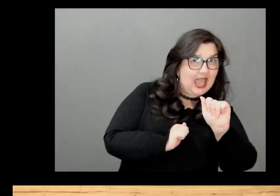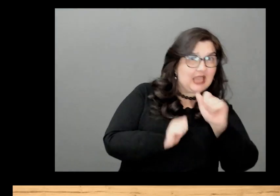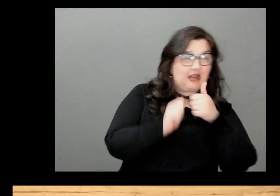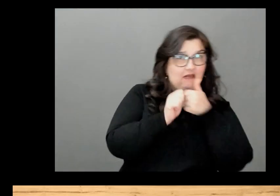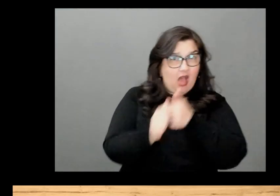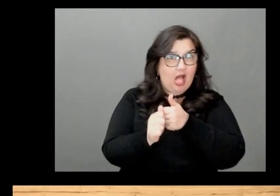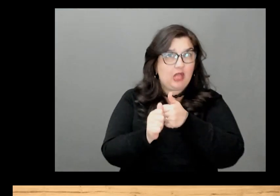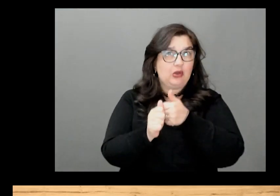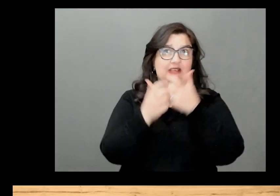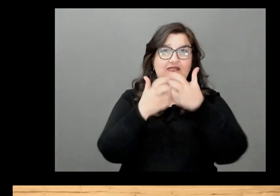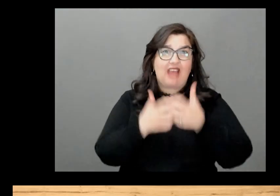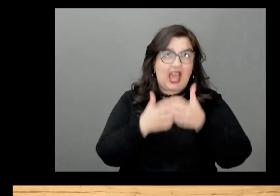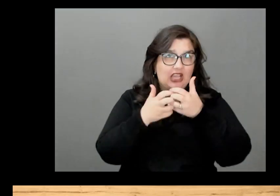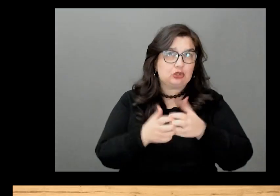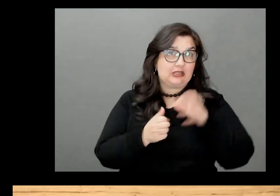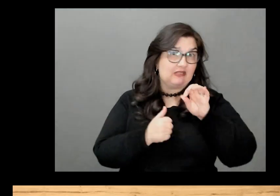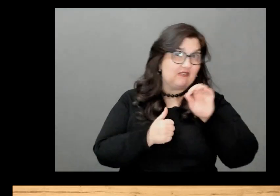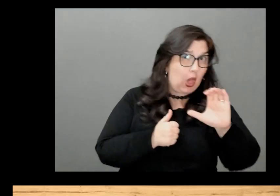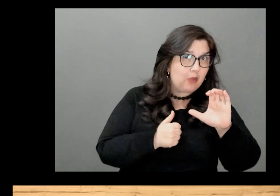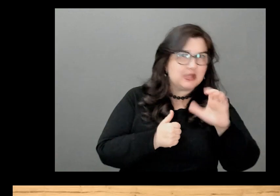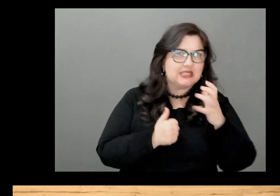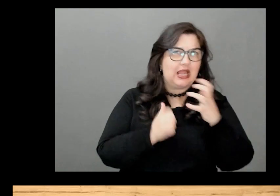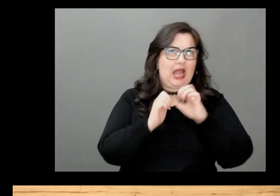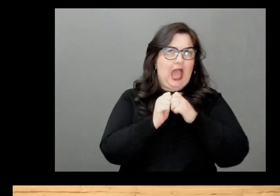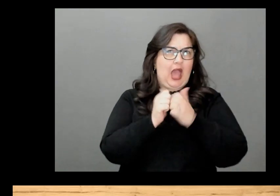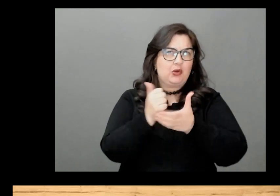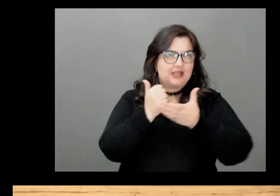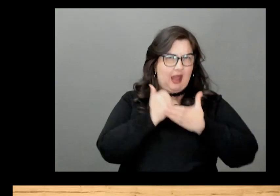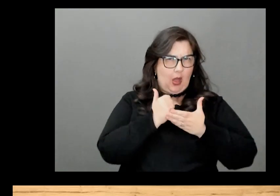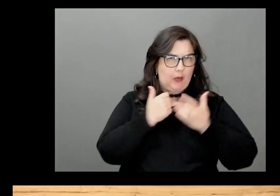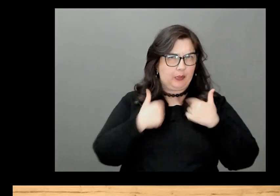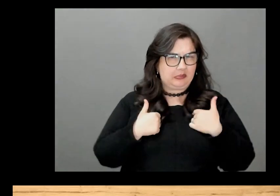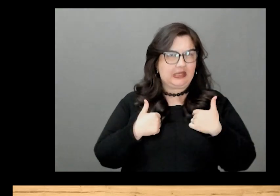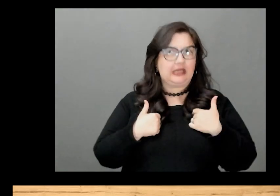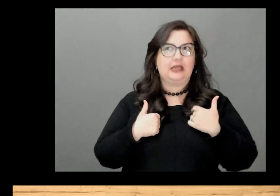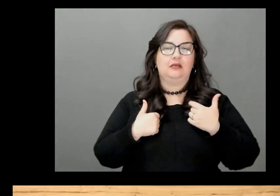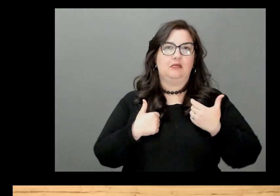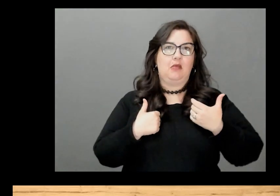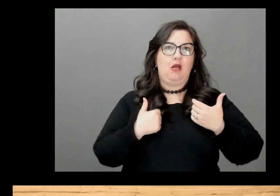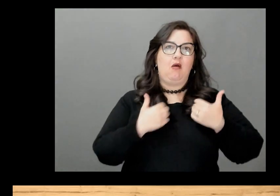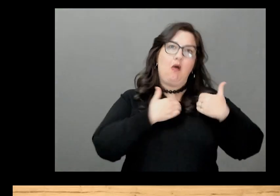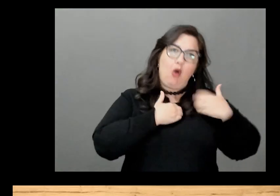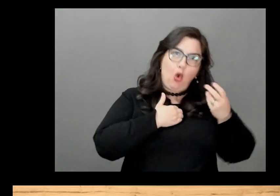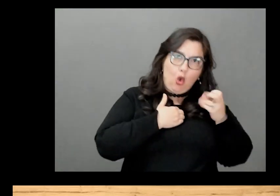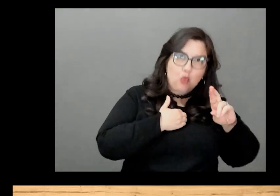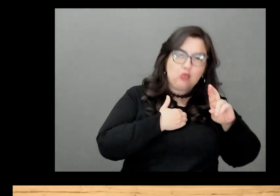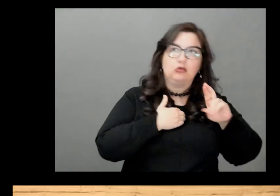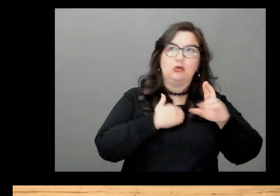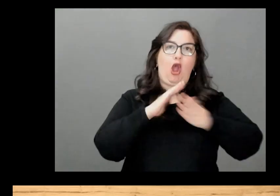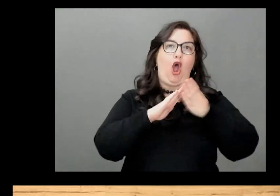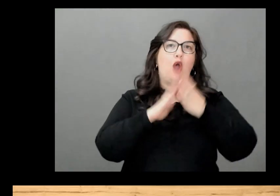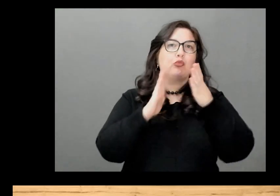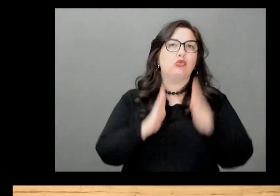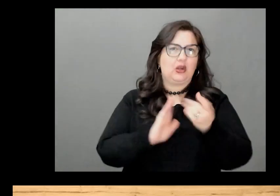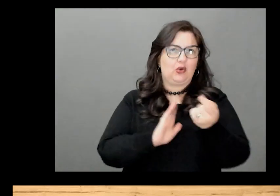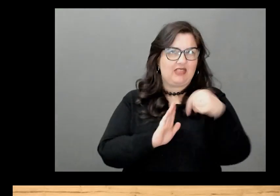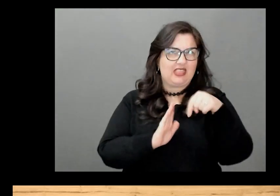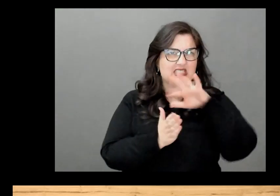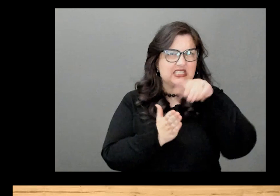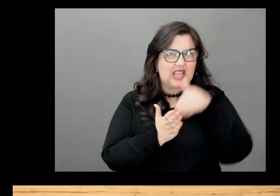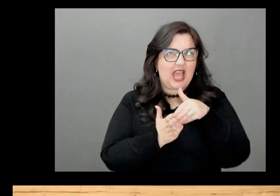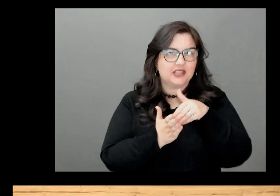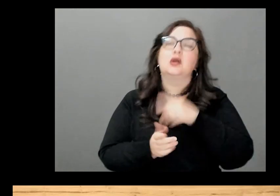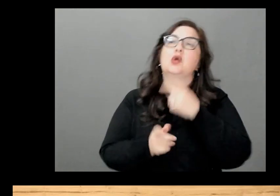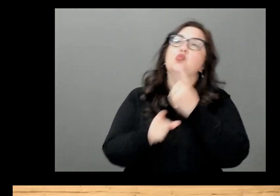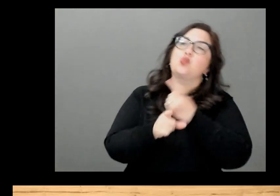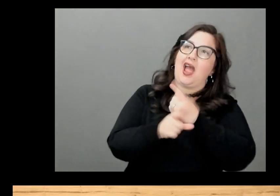center? How does that help me as a owner or operator of that center? Yeah, well, that's where the IoT part